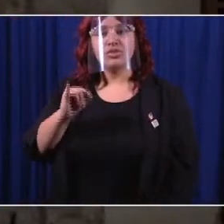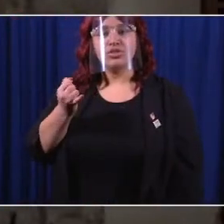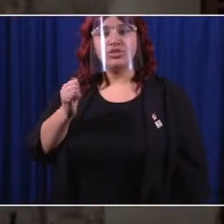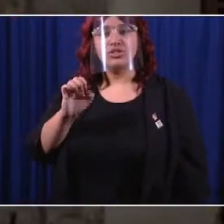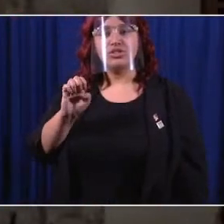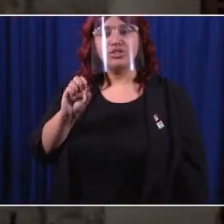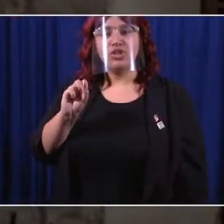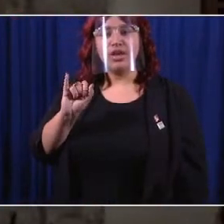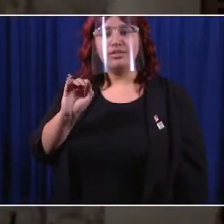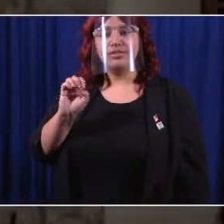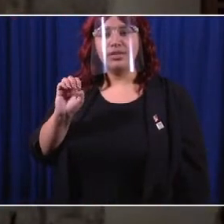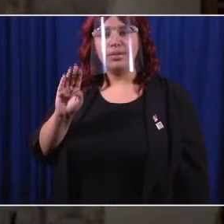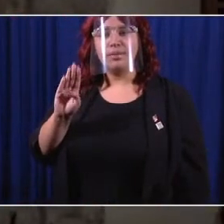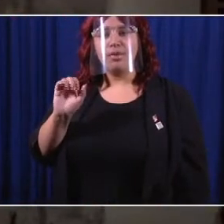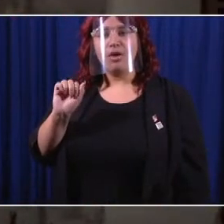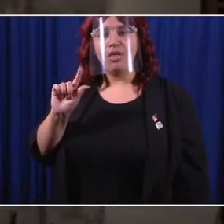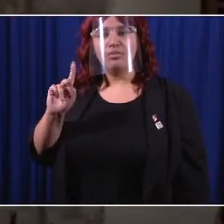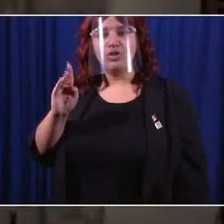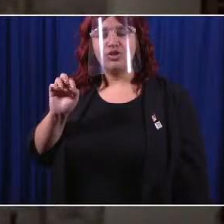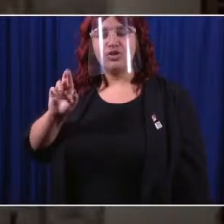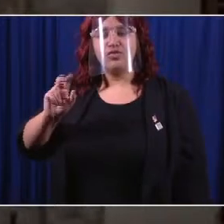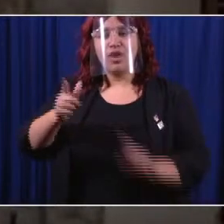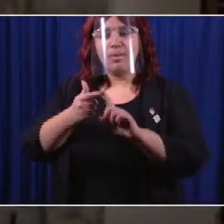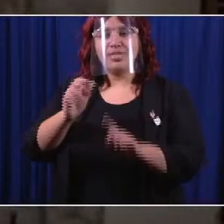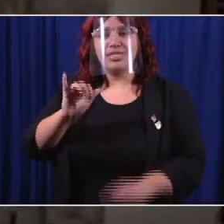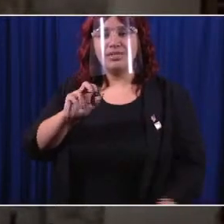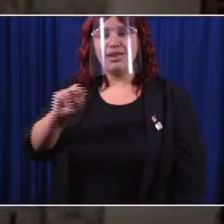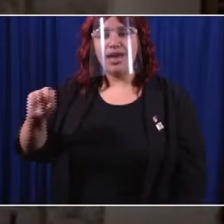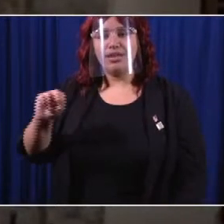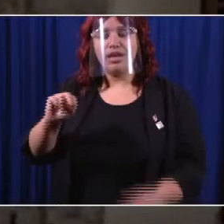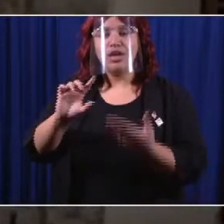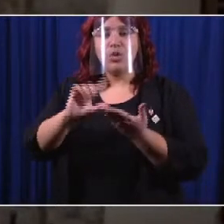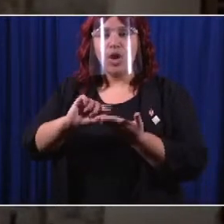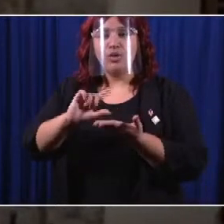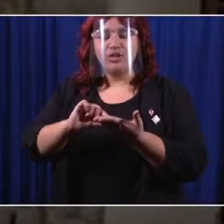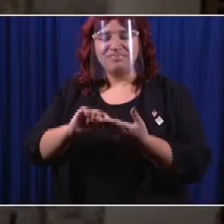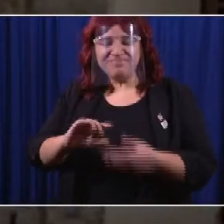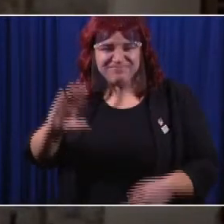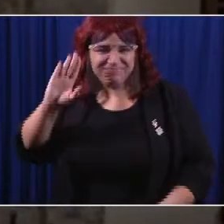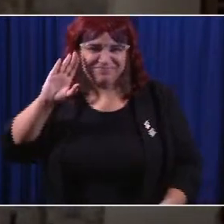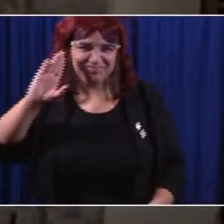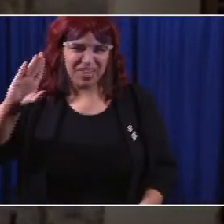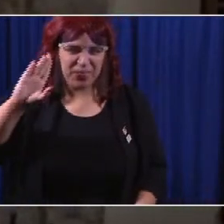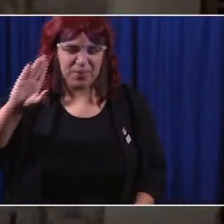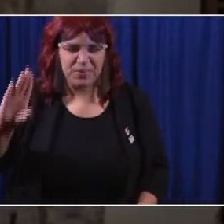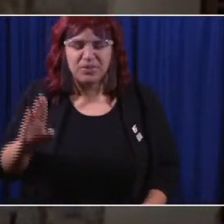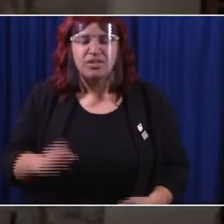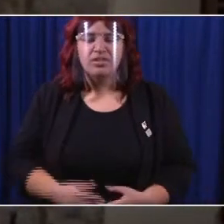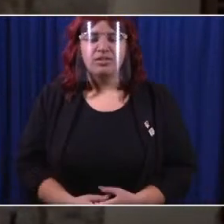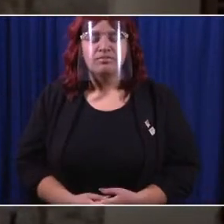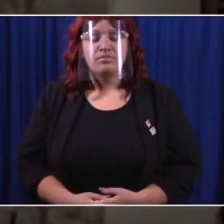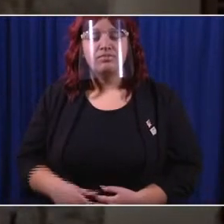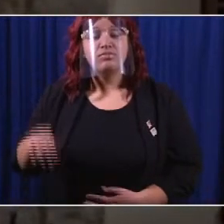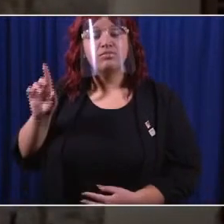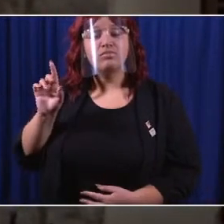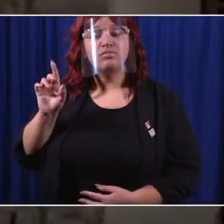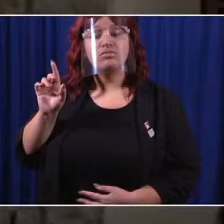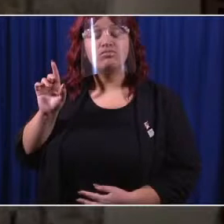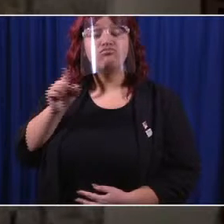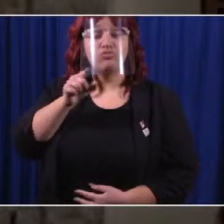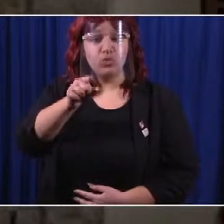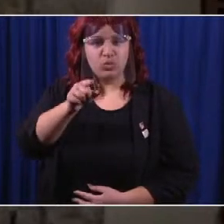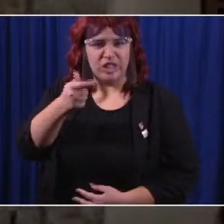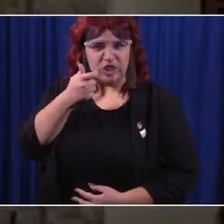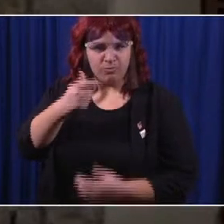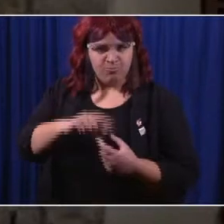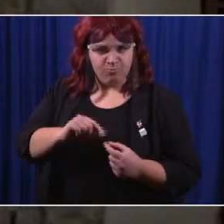Enquirer. Hello, Governor. Hey, Jesse. My question is, from your call with Dr. Fauci and the Vice President,